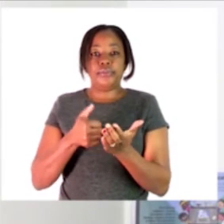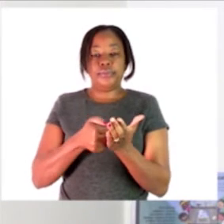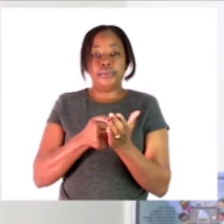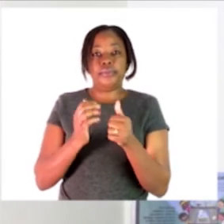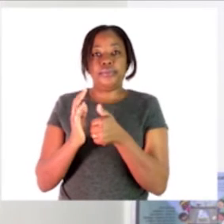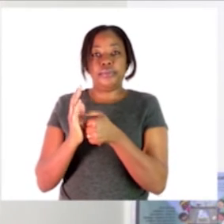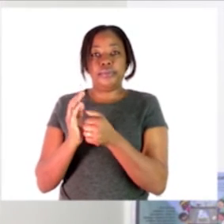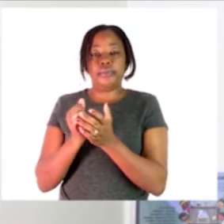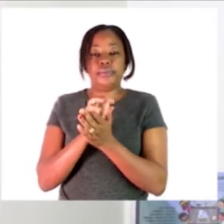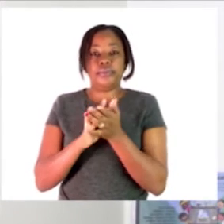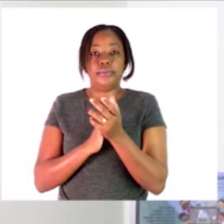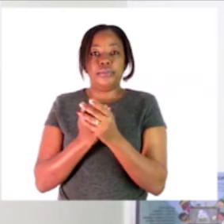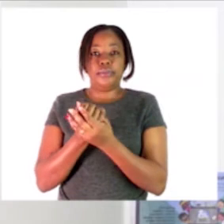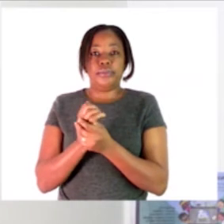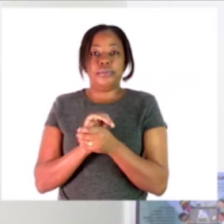Spray it in,